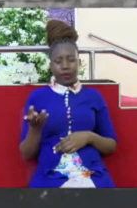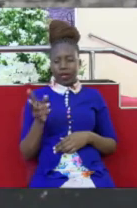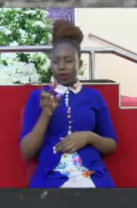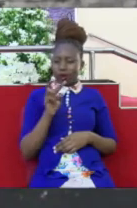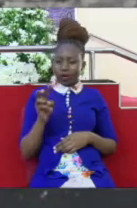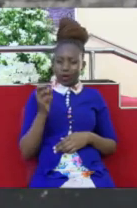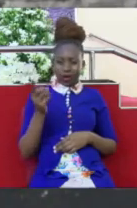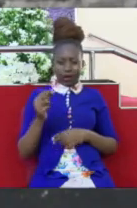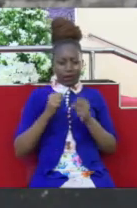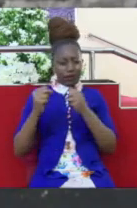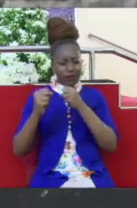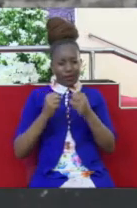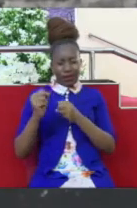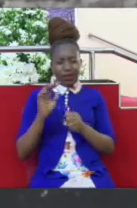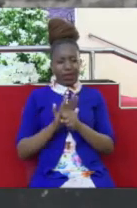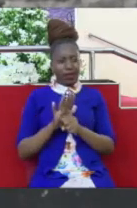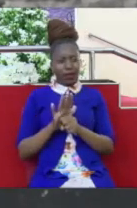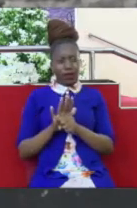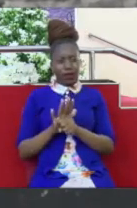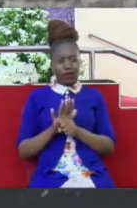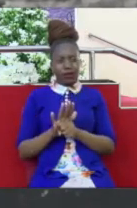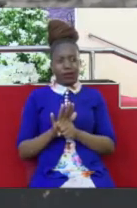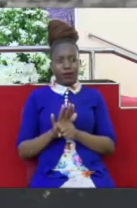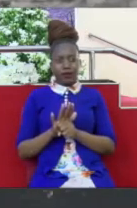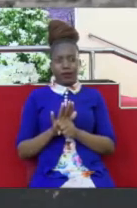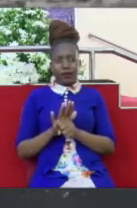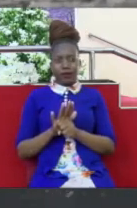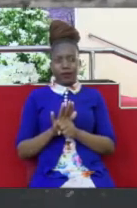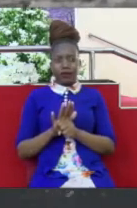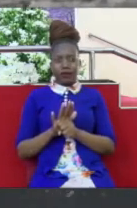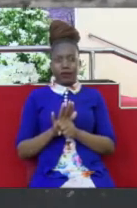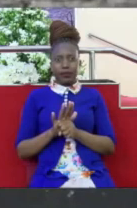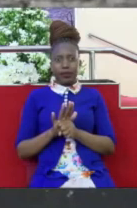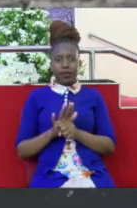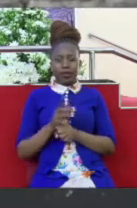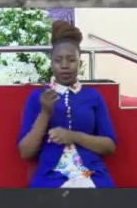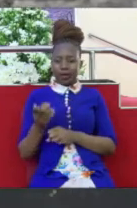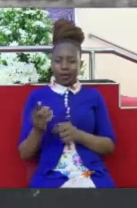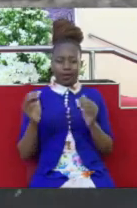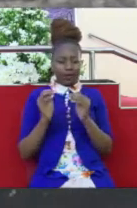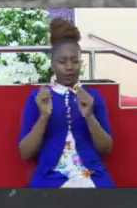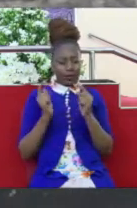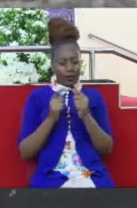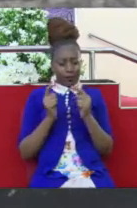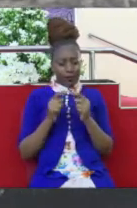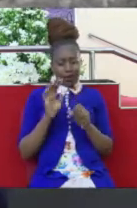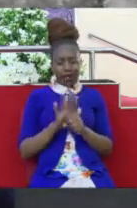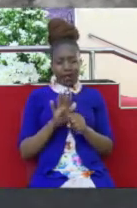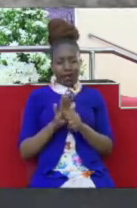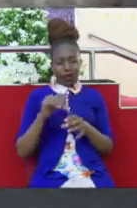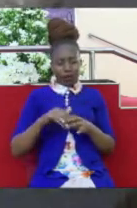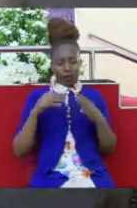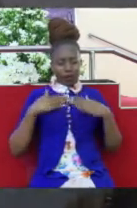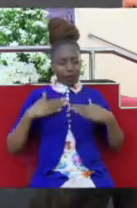sana. That there is extreme damage to the body. Ya kwamba kuna kuumizwa sana kwa mwili. But your heart says, I